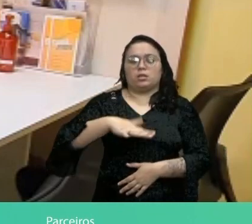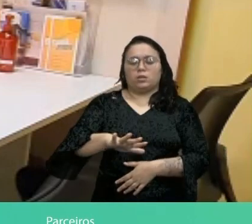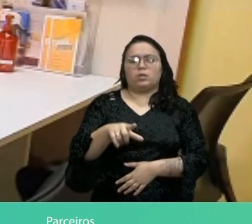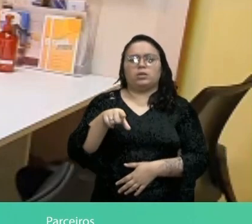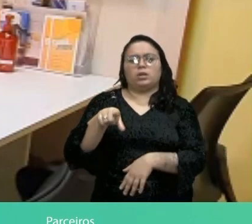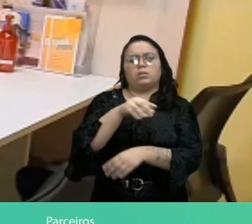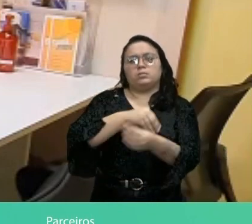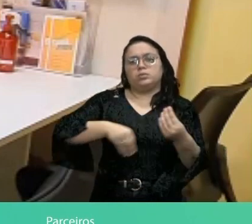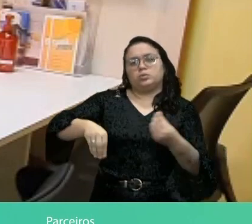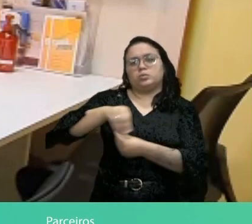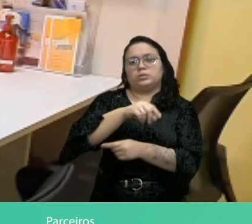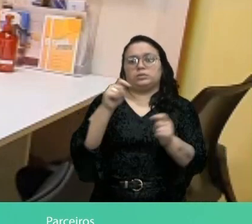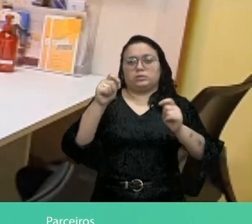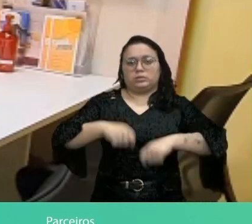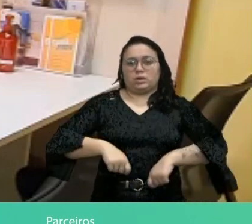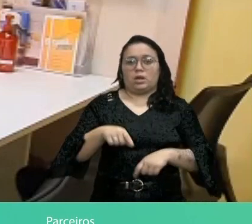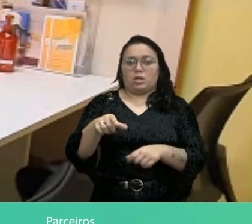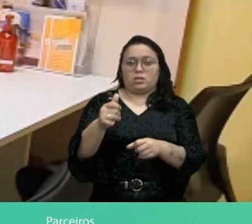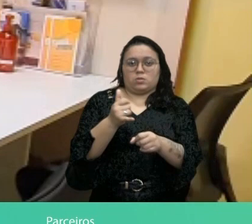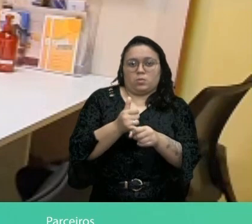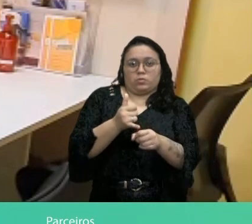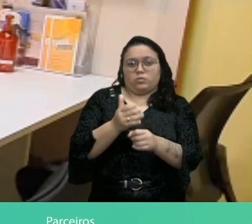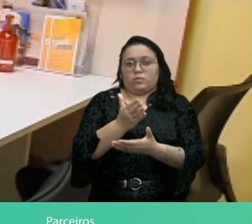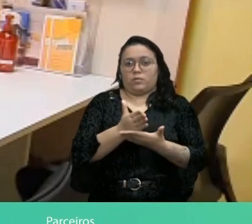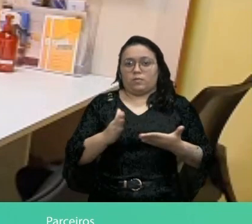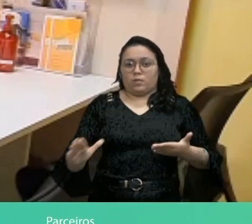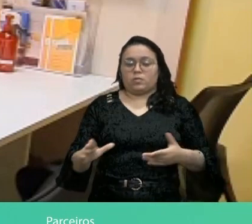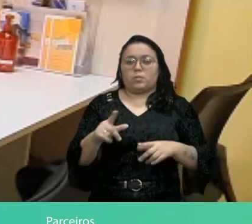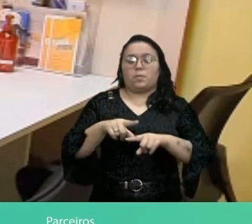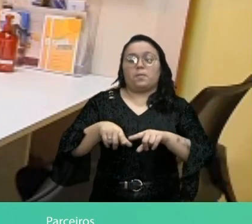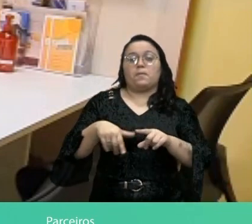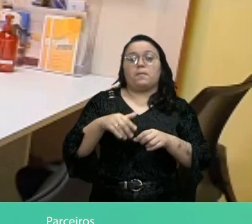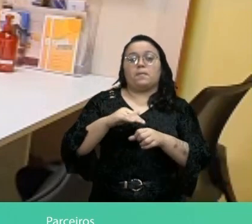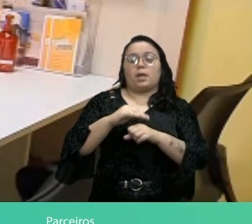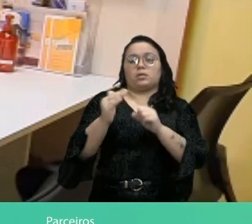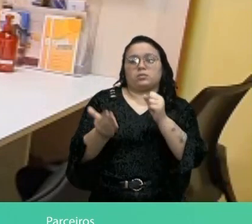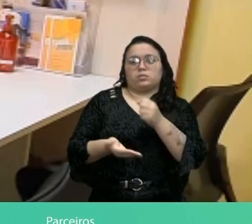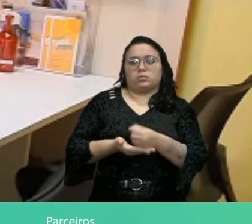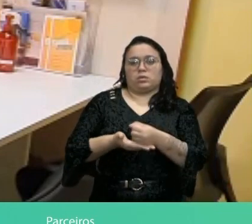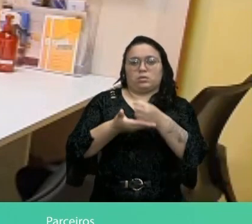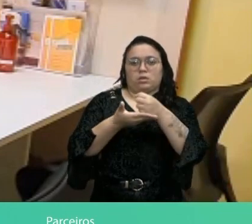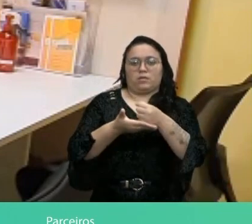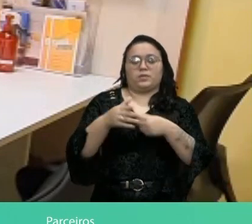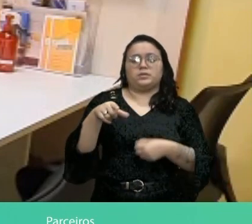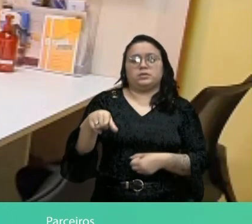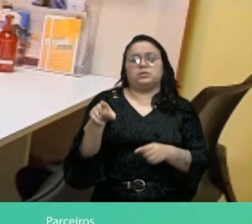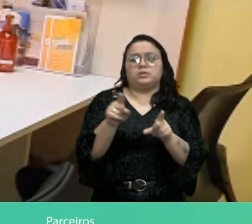A mixture that makes this fossil fuel more sustainable,